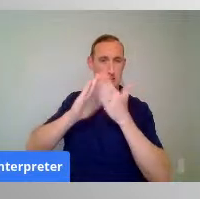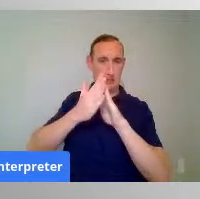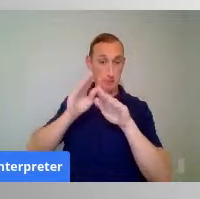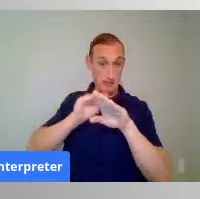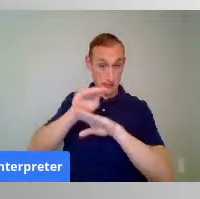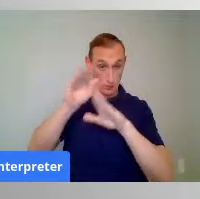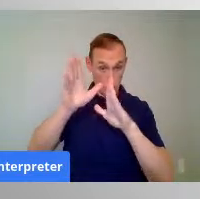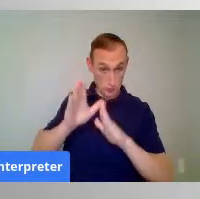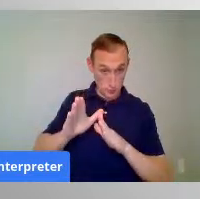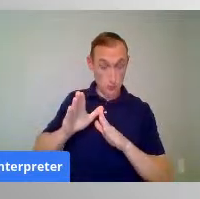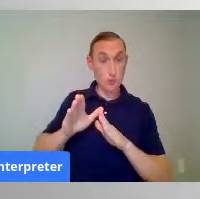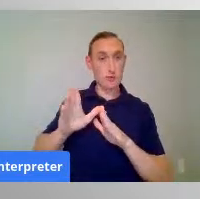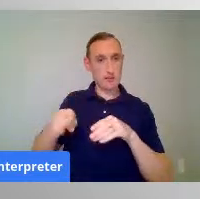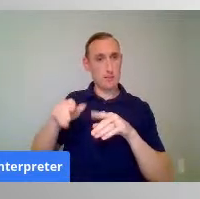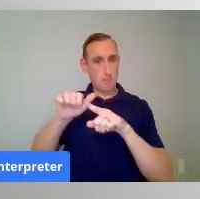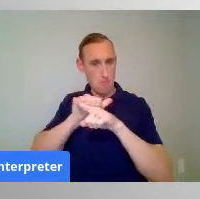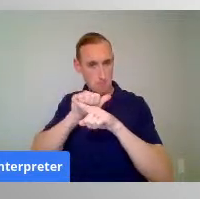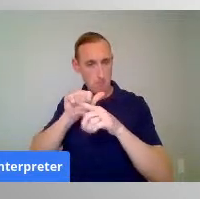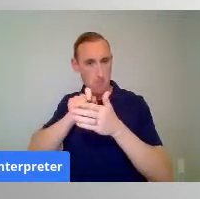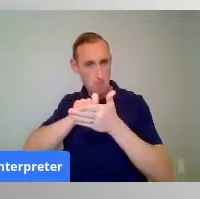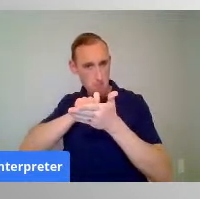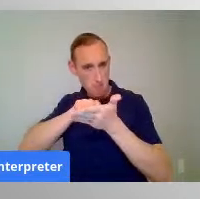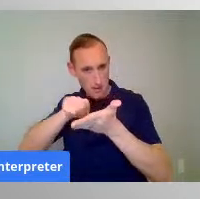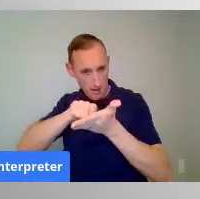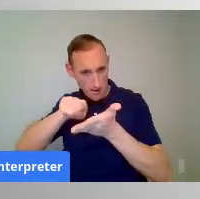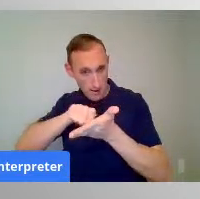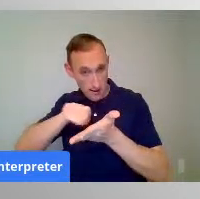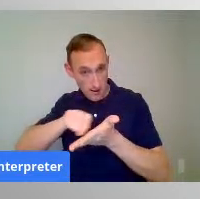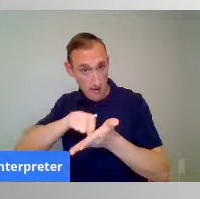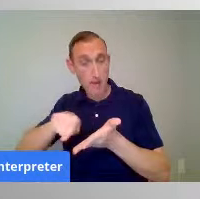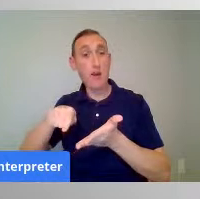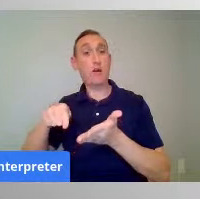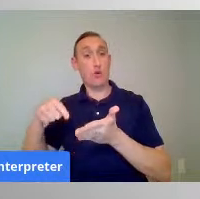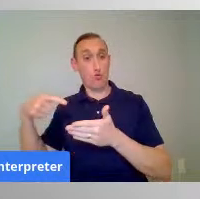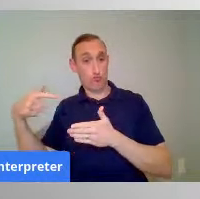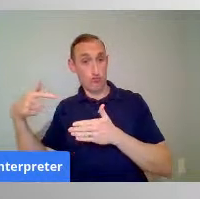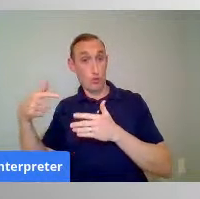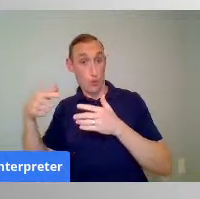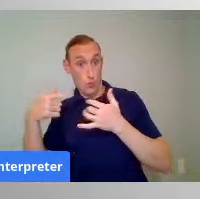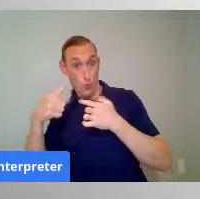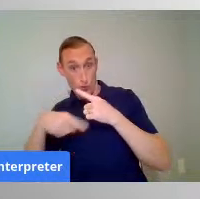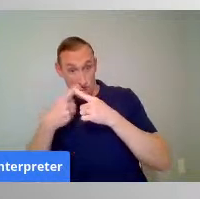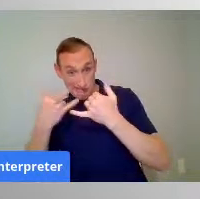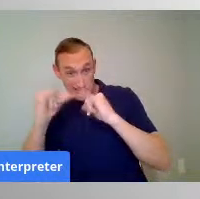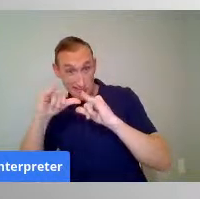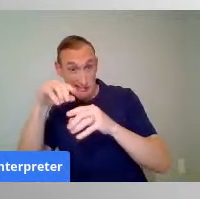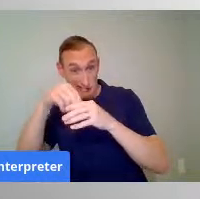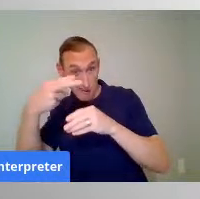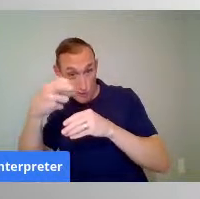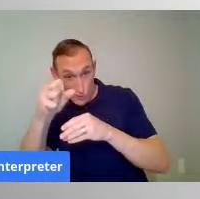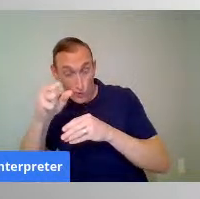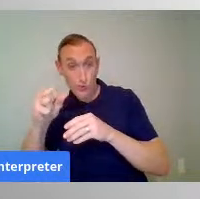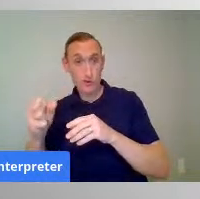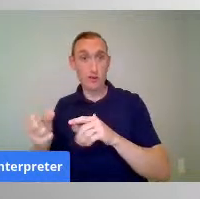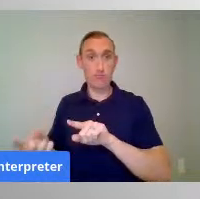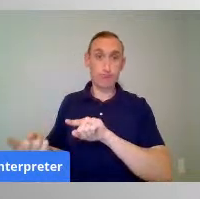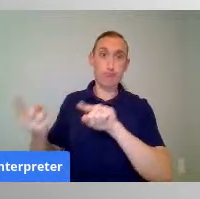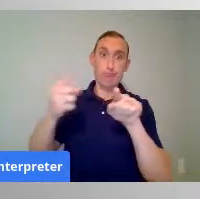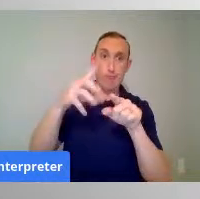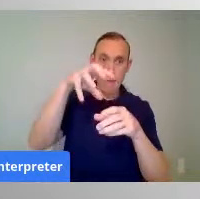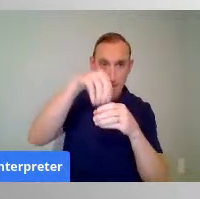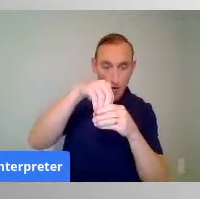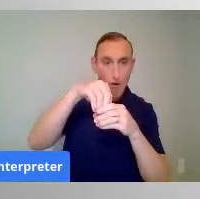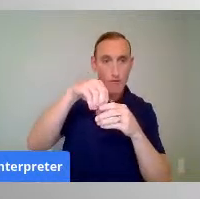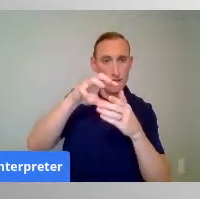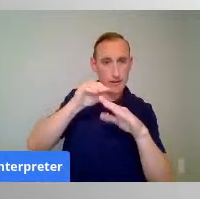and perhaps even beyond. But along the way, they can learn some very valuable job skills and life